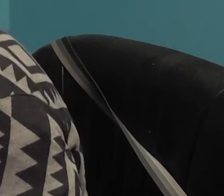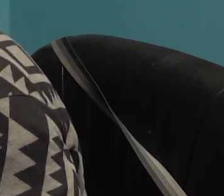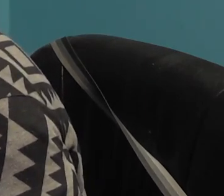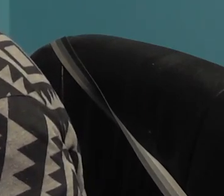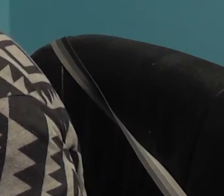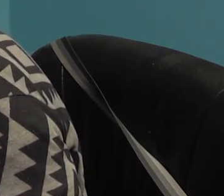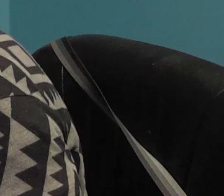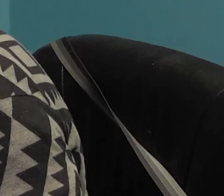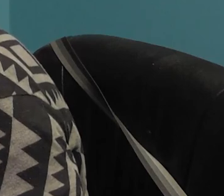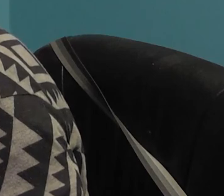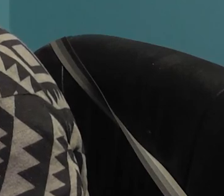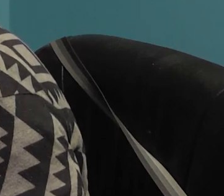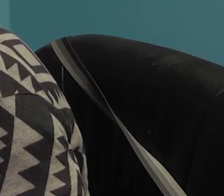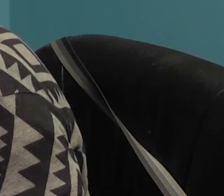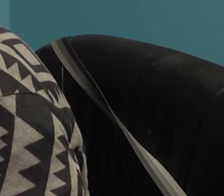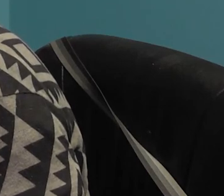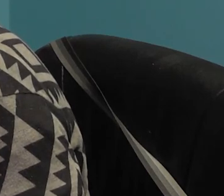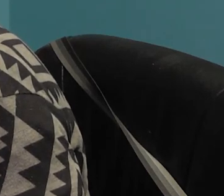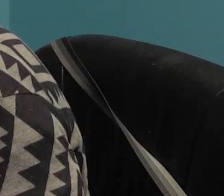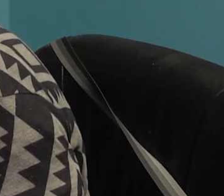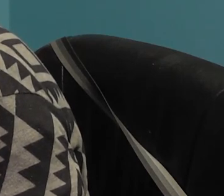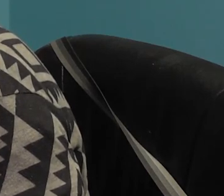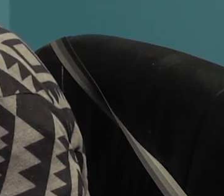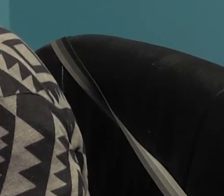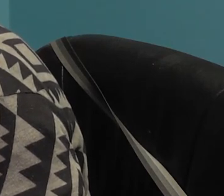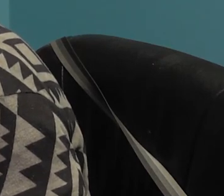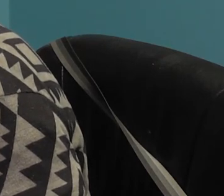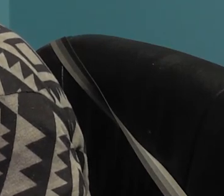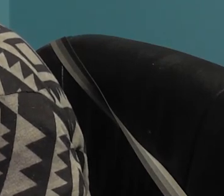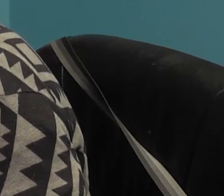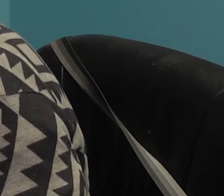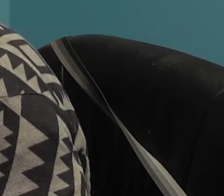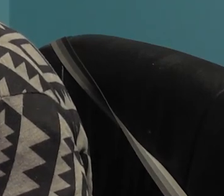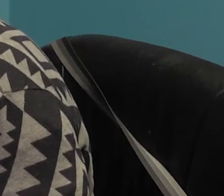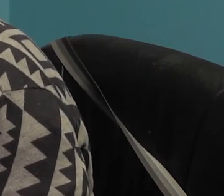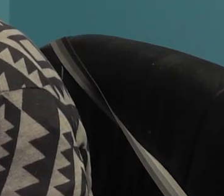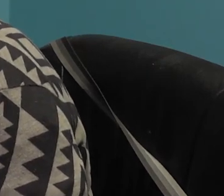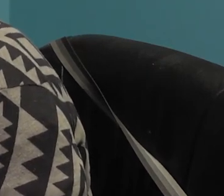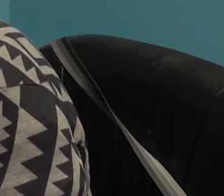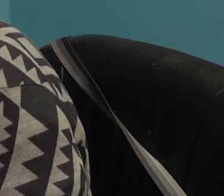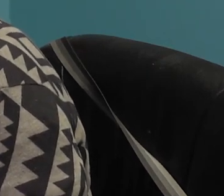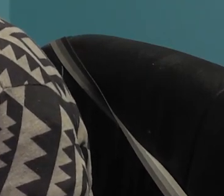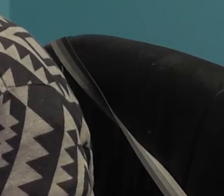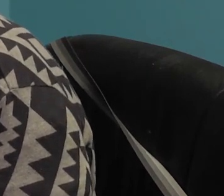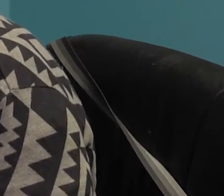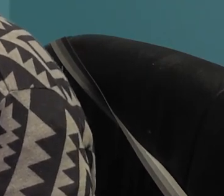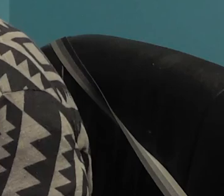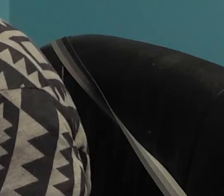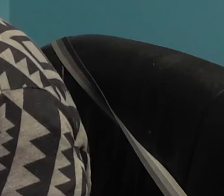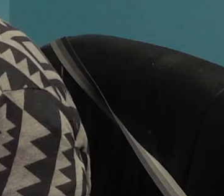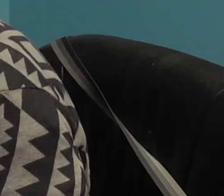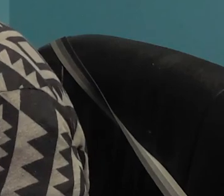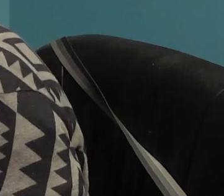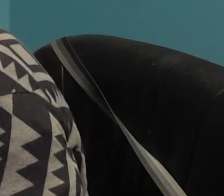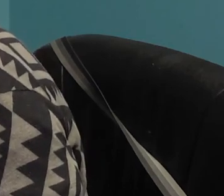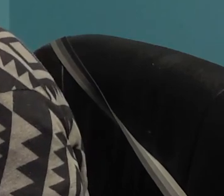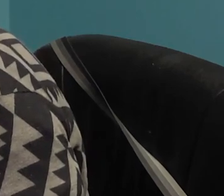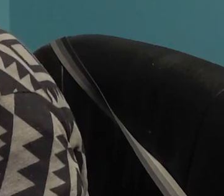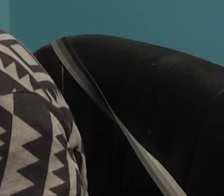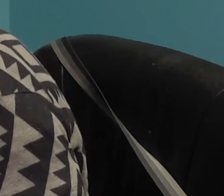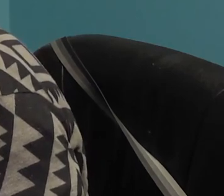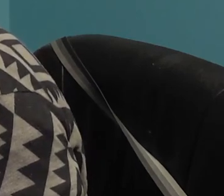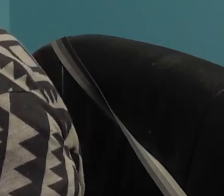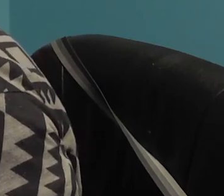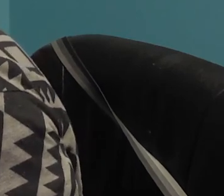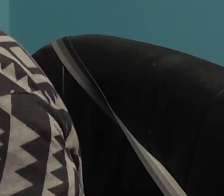Trent. And we are really looking forward to our upcoming show. Please tune in to us next month on the